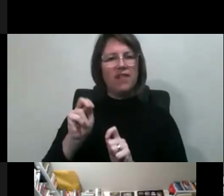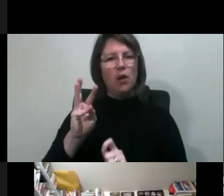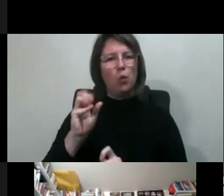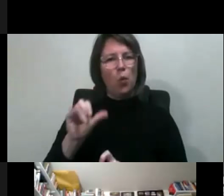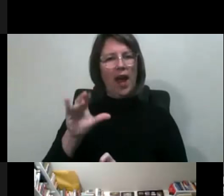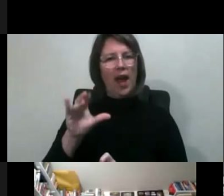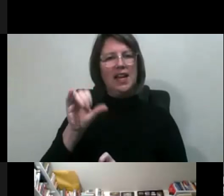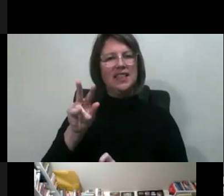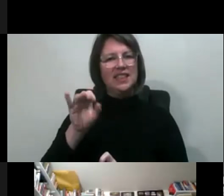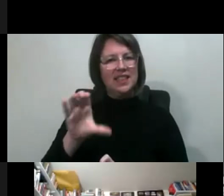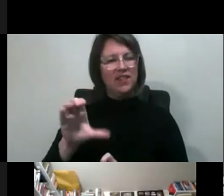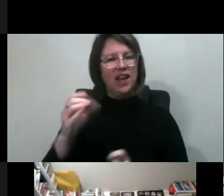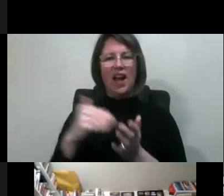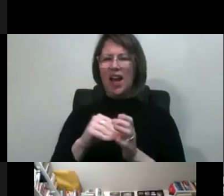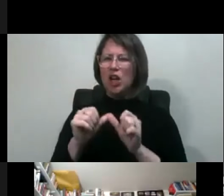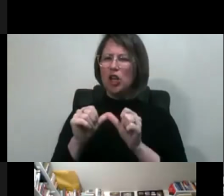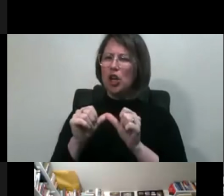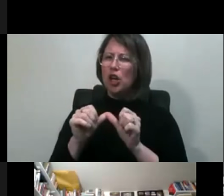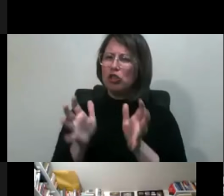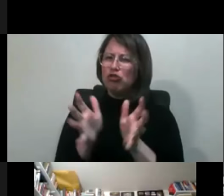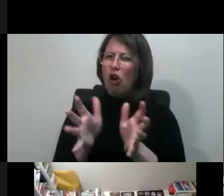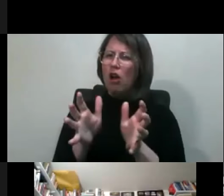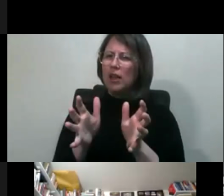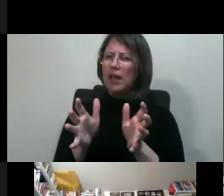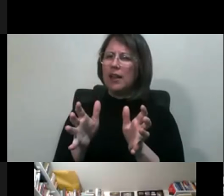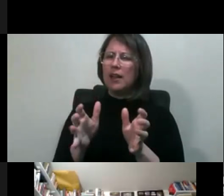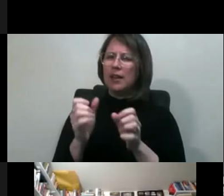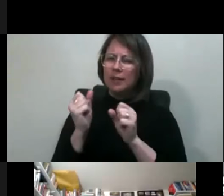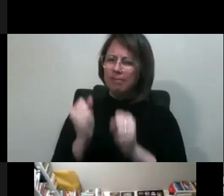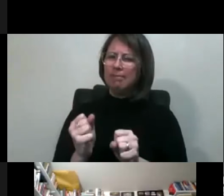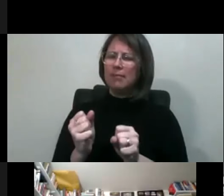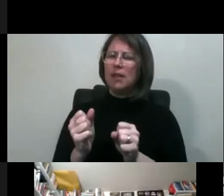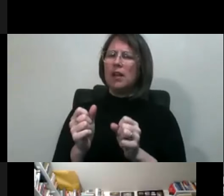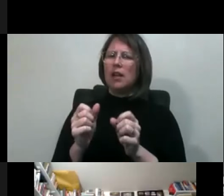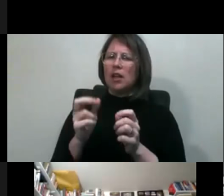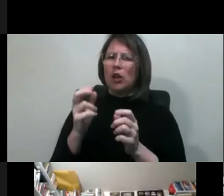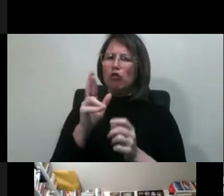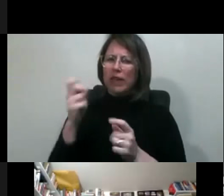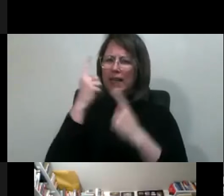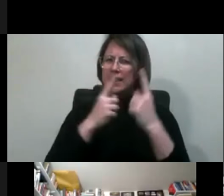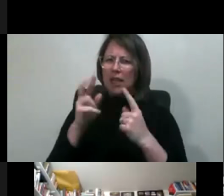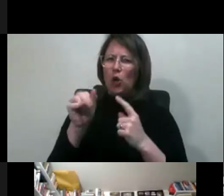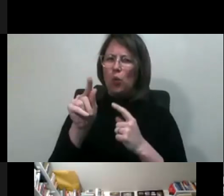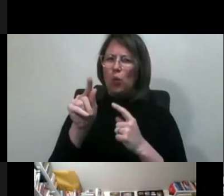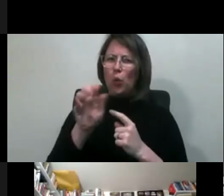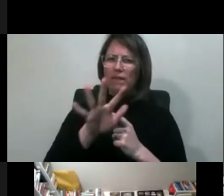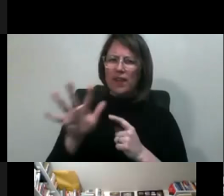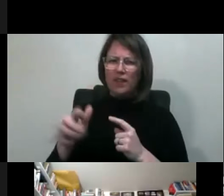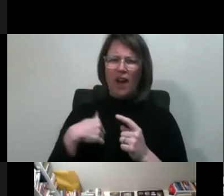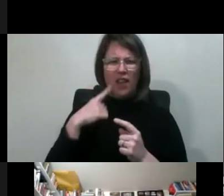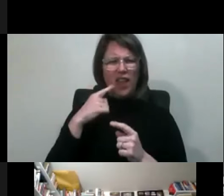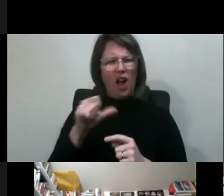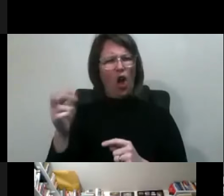to again strongly urge the MBTA to reconsider the suspension of the Route 55. Another route, I think it was the